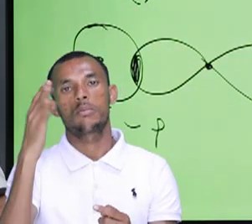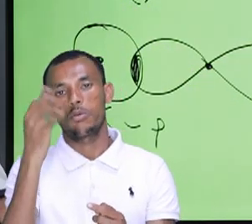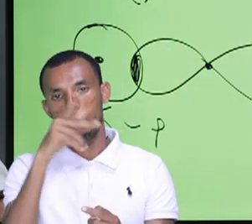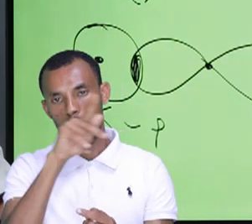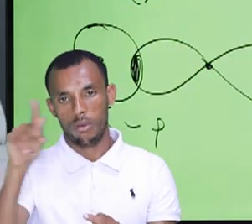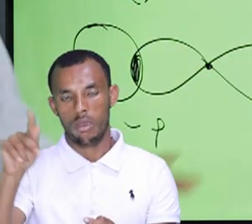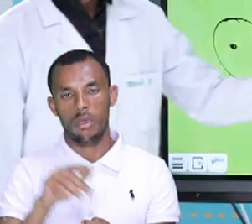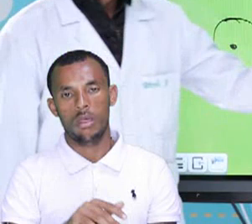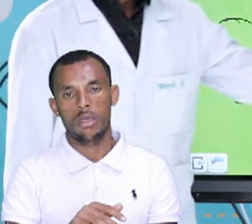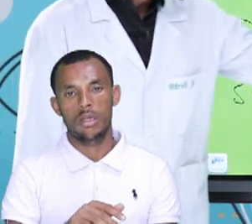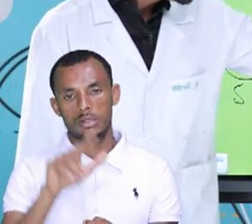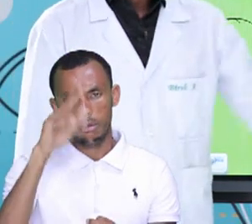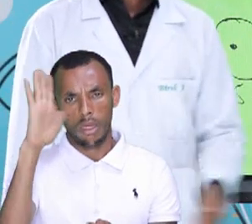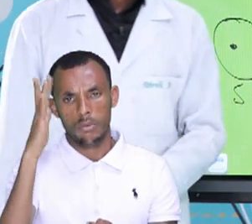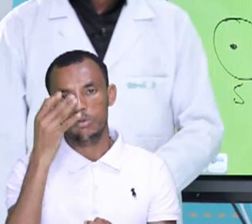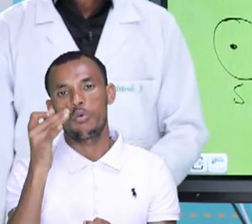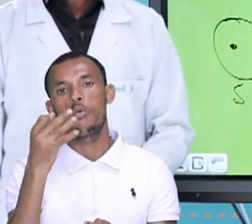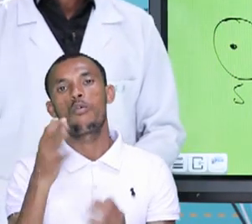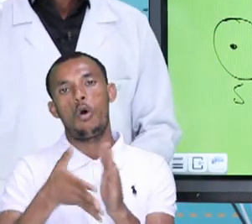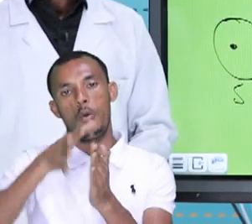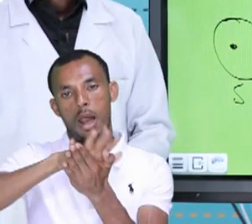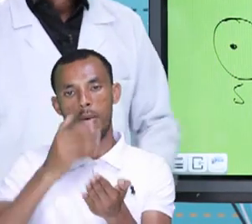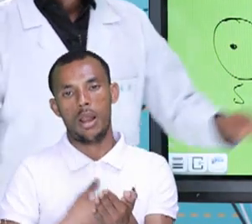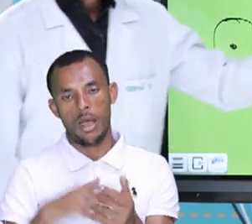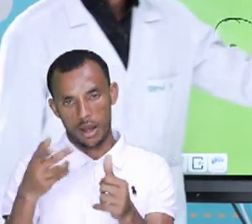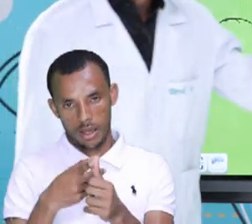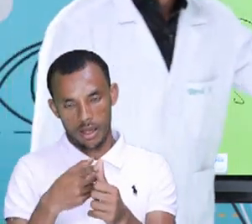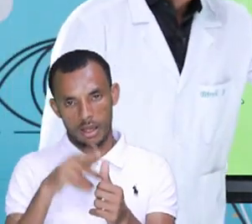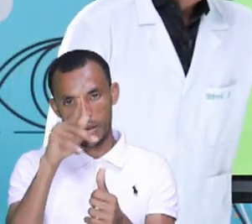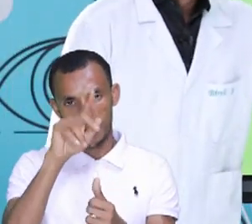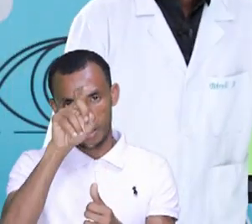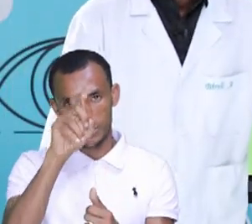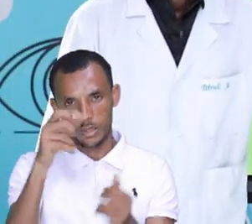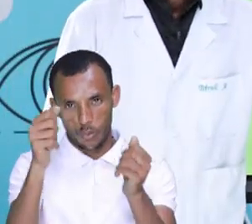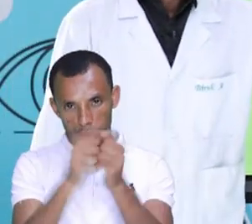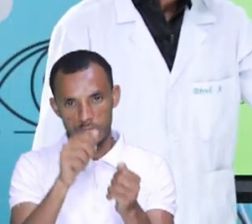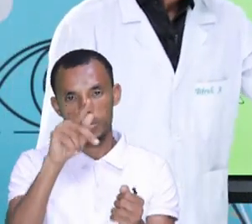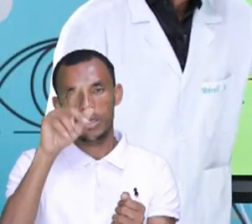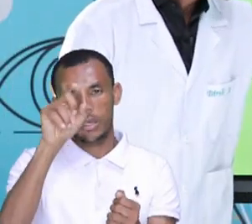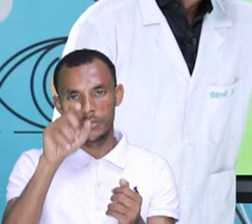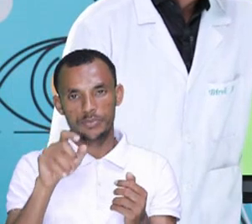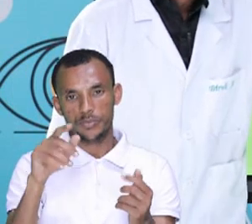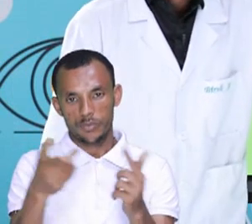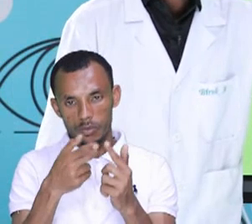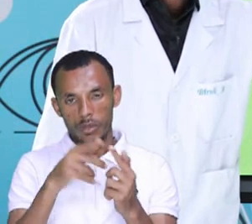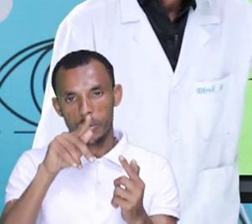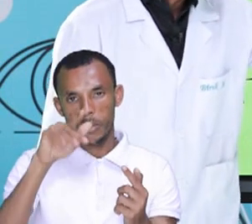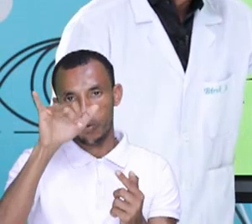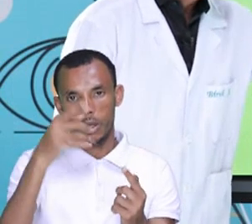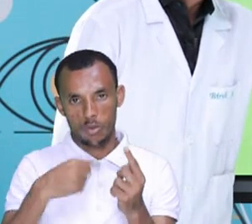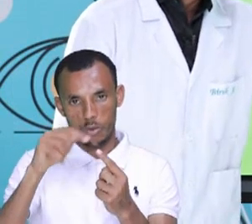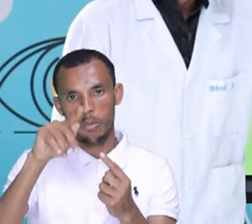PP, 3 types of overlap can be formed. 1, PX with PX. 2, PY with